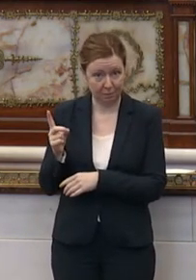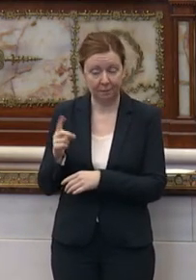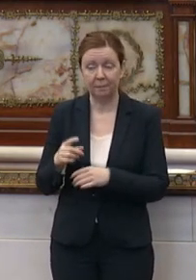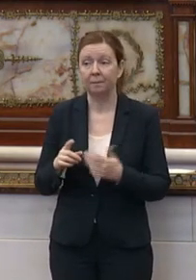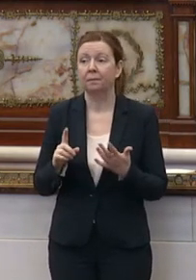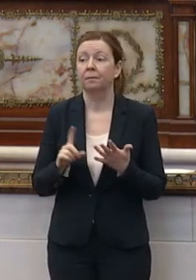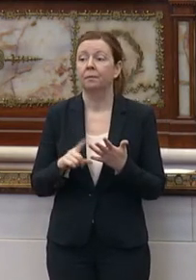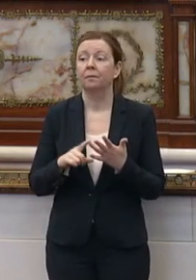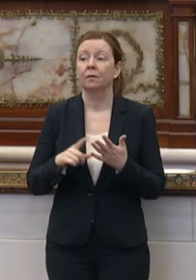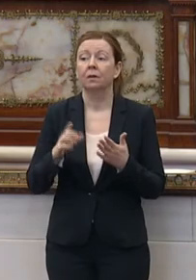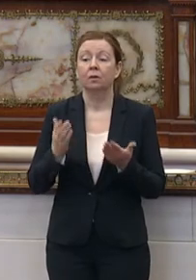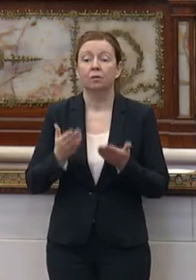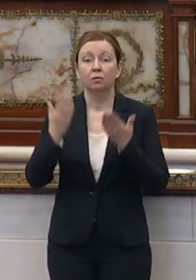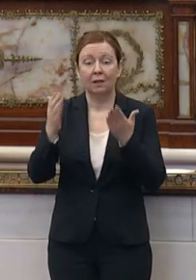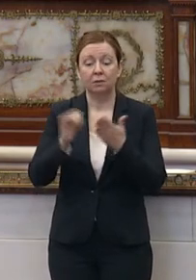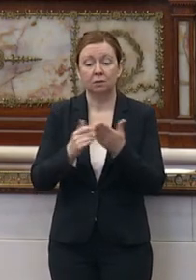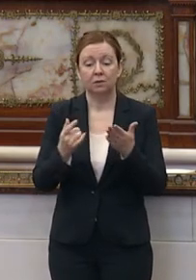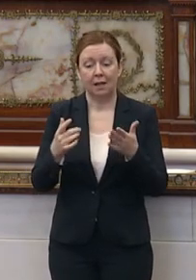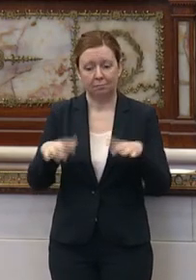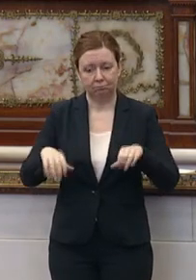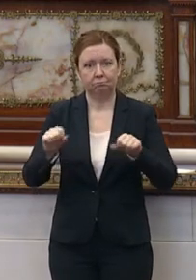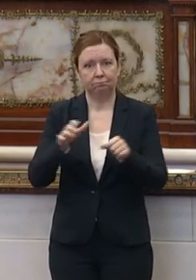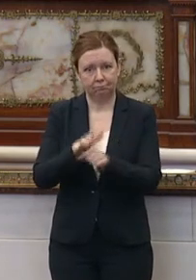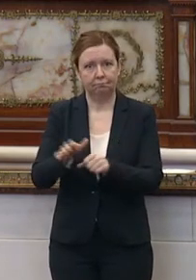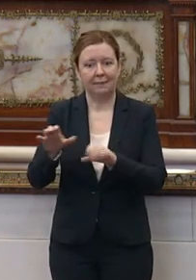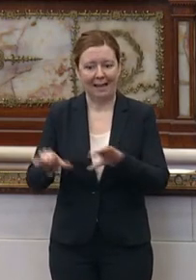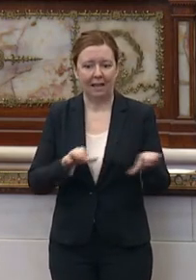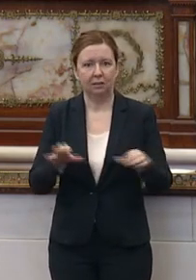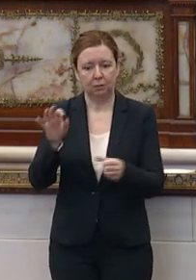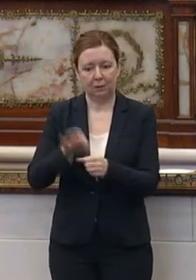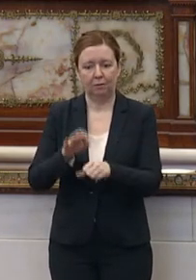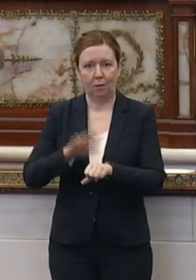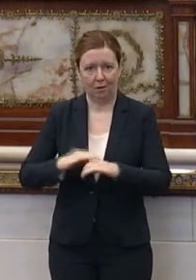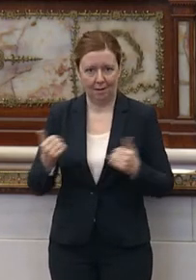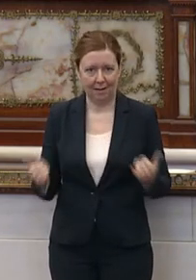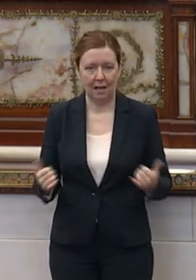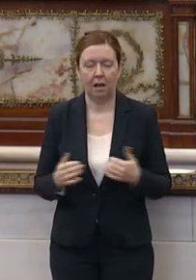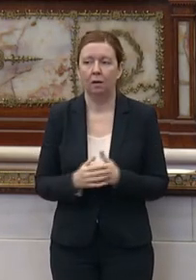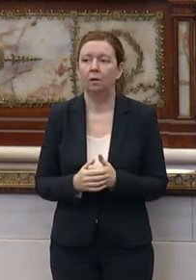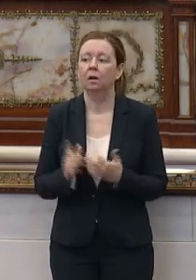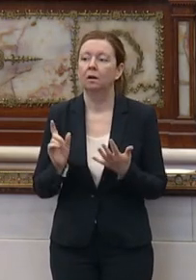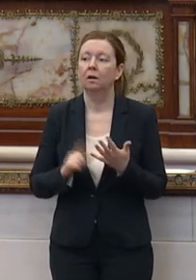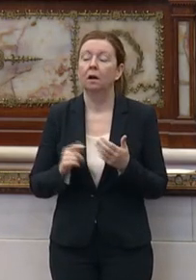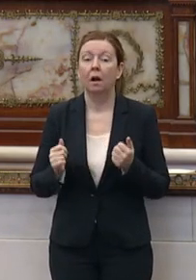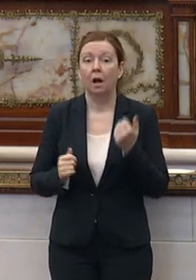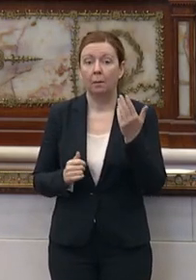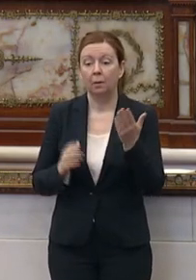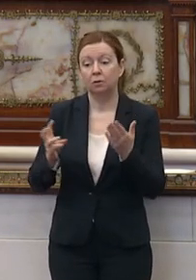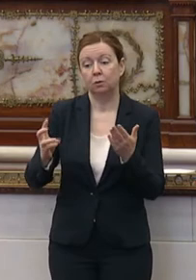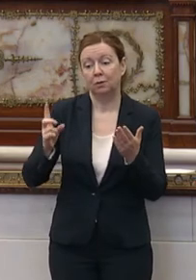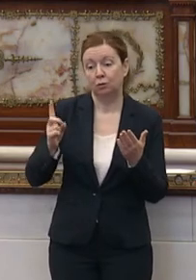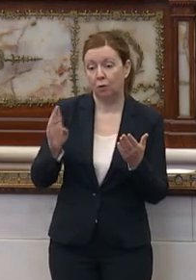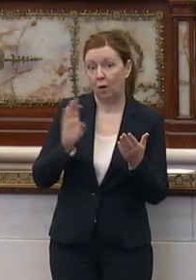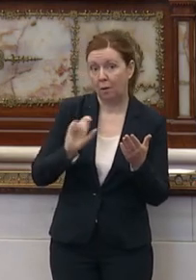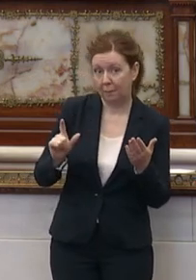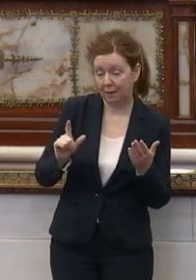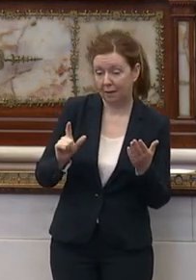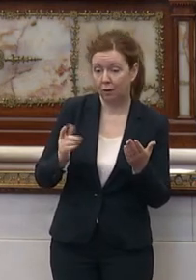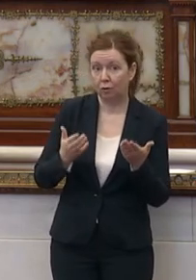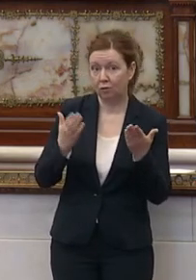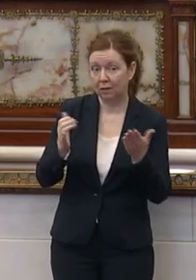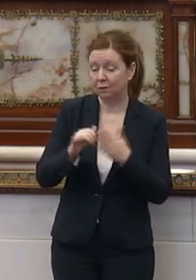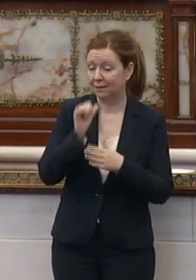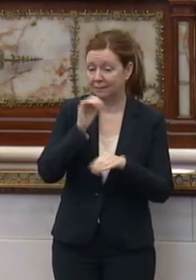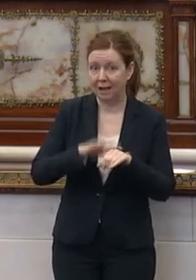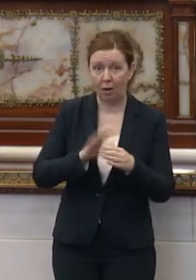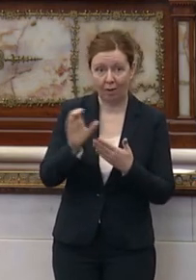mayor, resolutions taking substantive action to be voted on in this session, a motion to withdraw a bill or resolution that